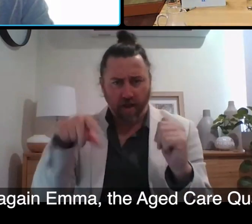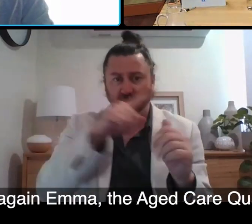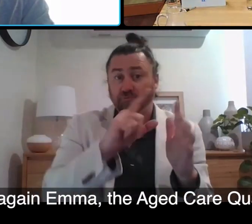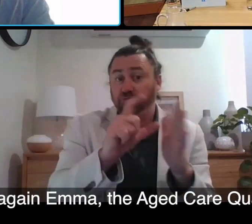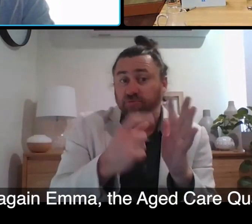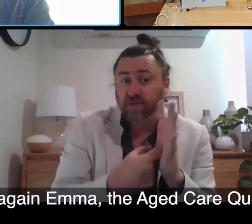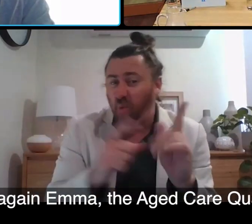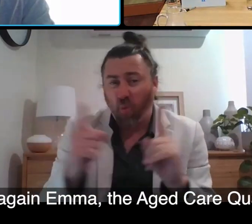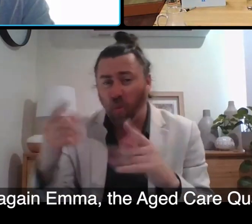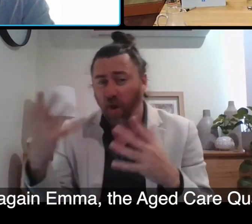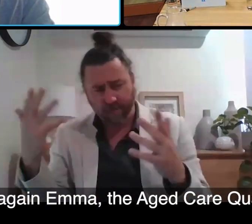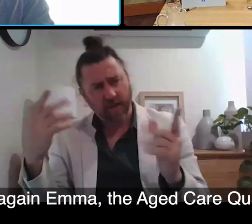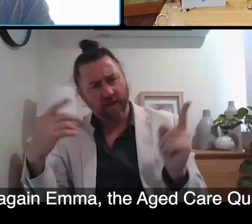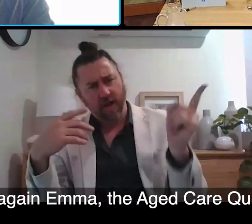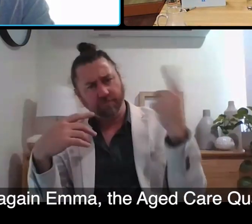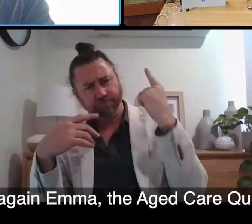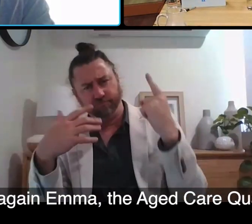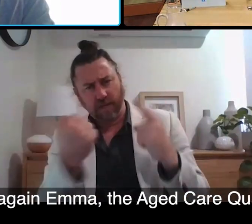once again,